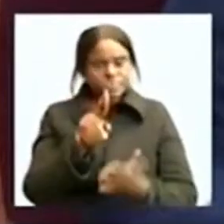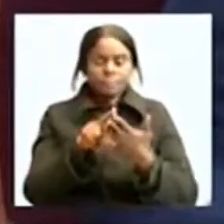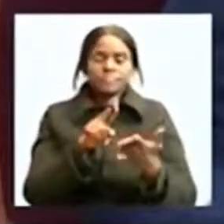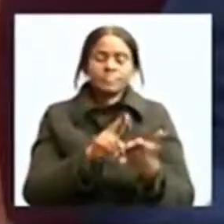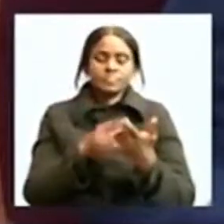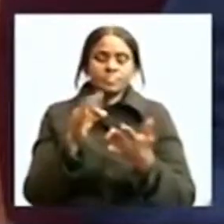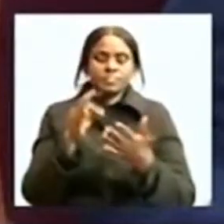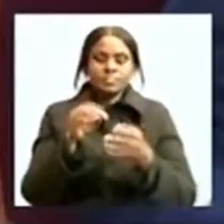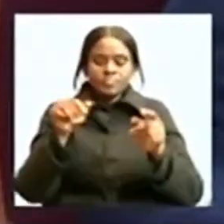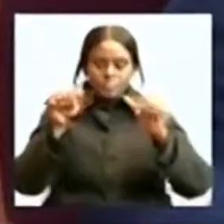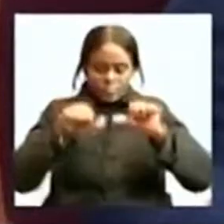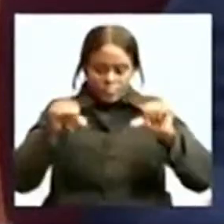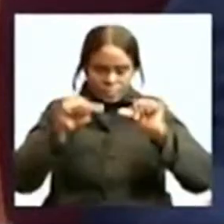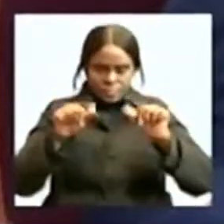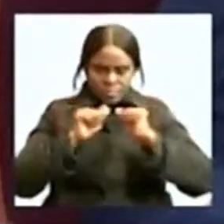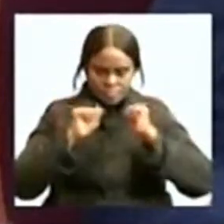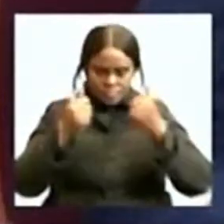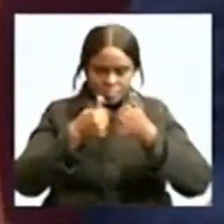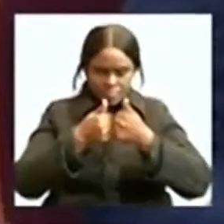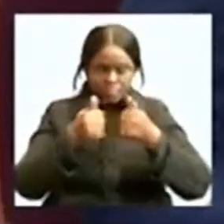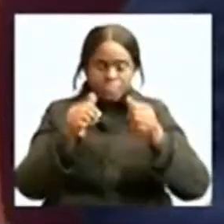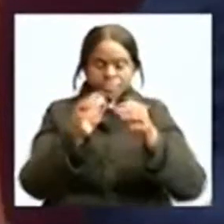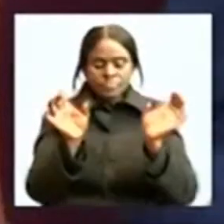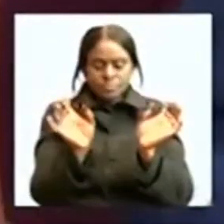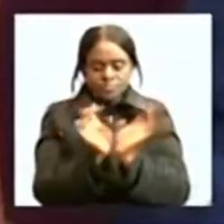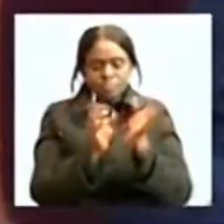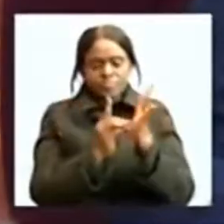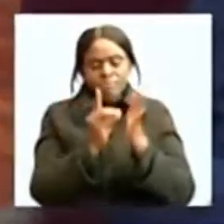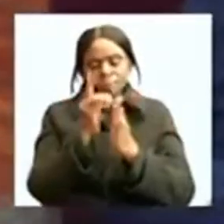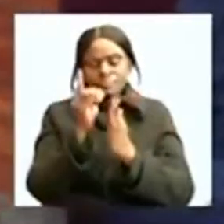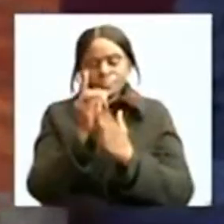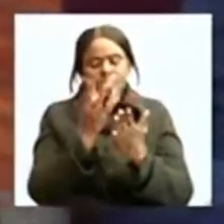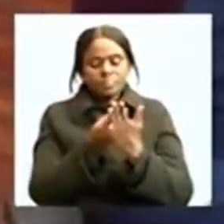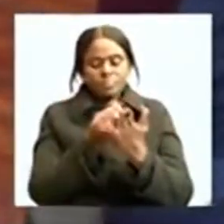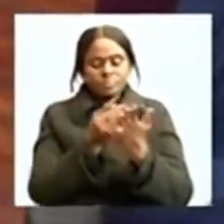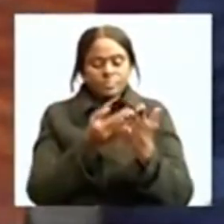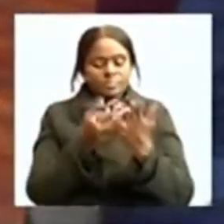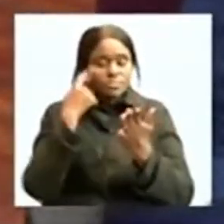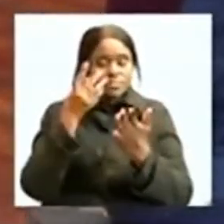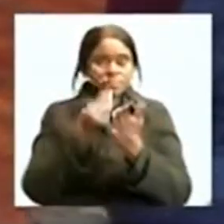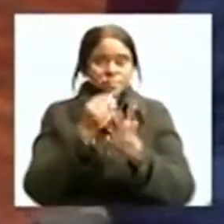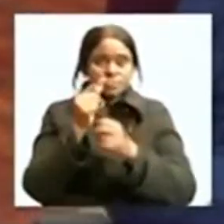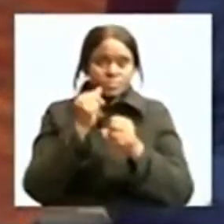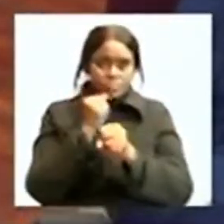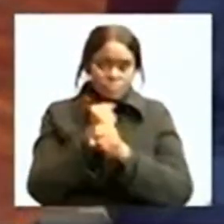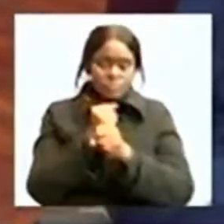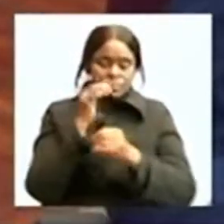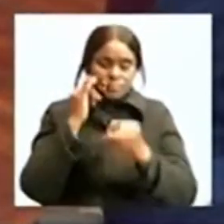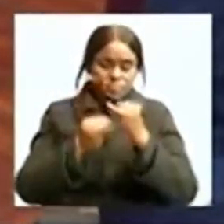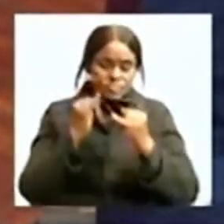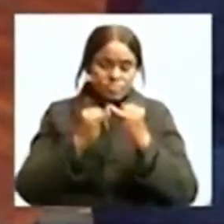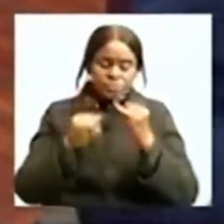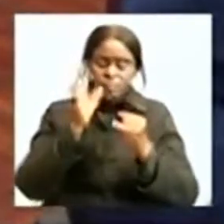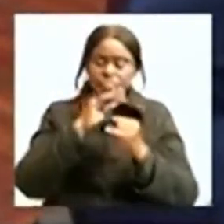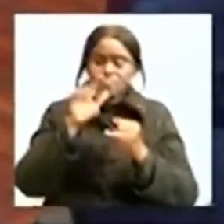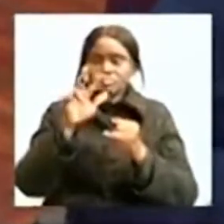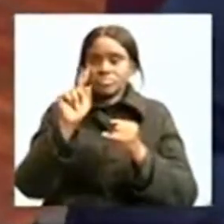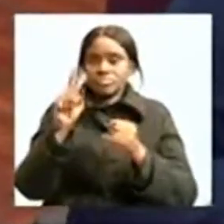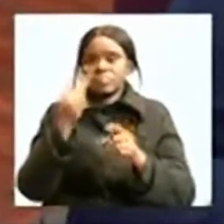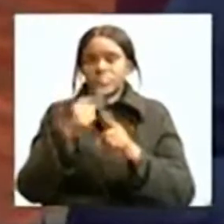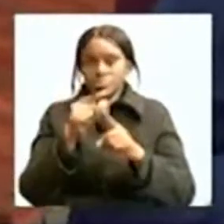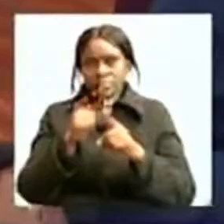report of the Auditor General on the Constituency Development Fund for the financial year ended 31st